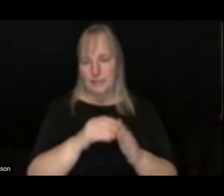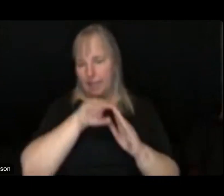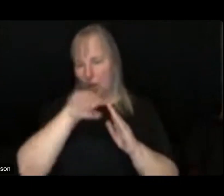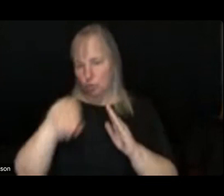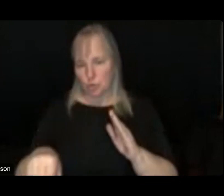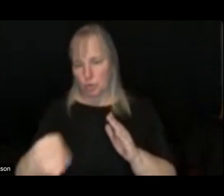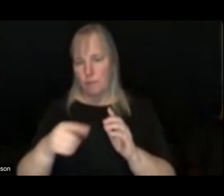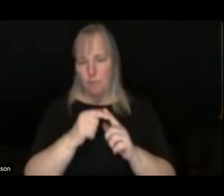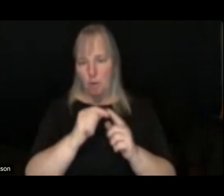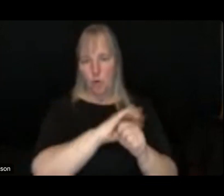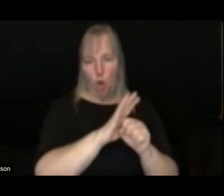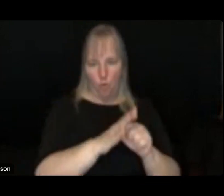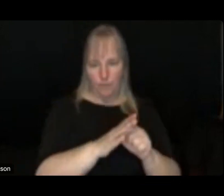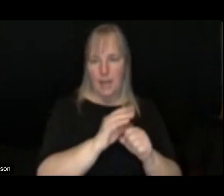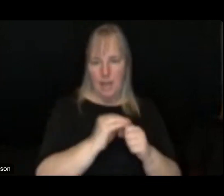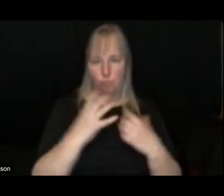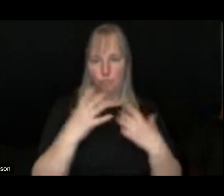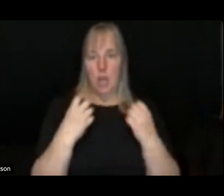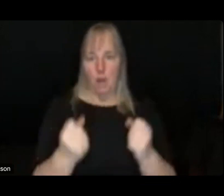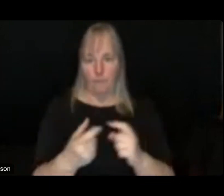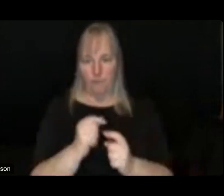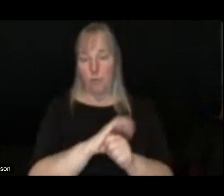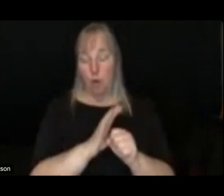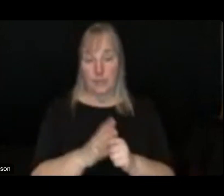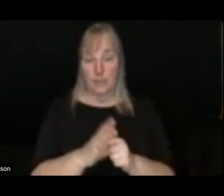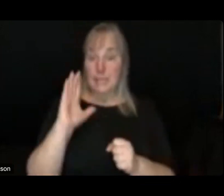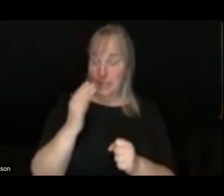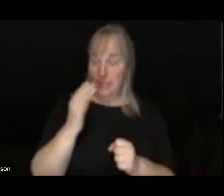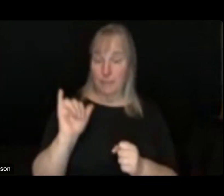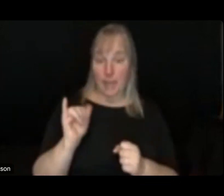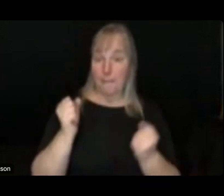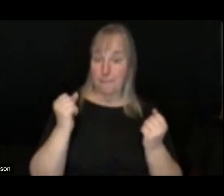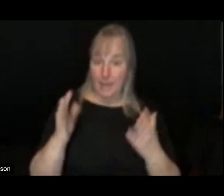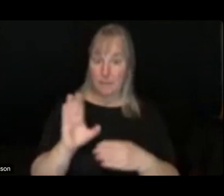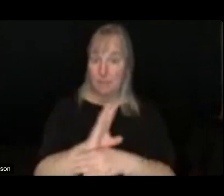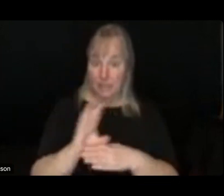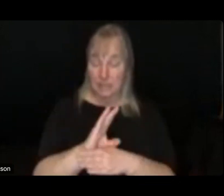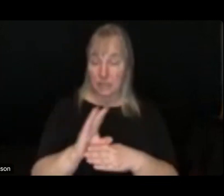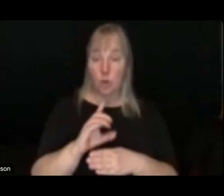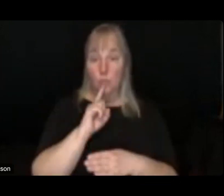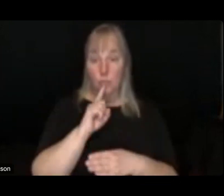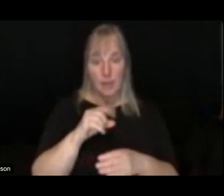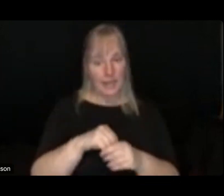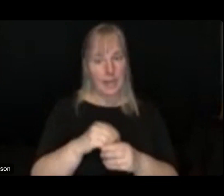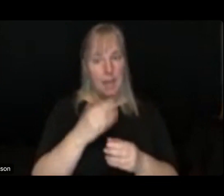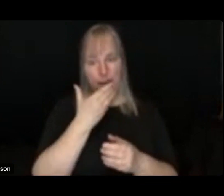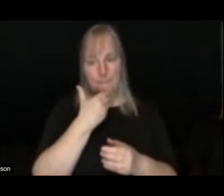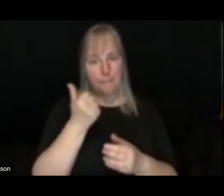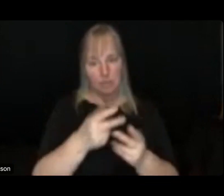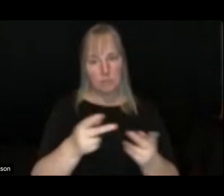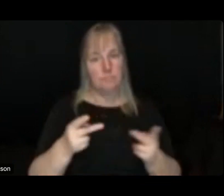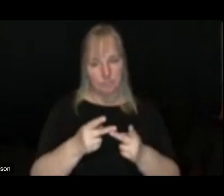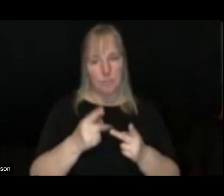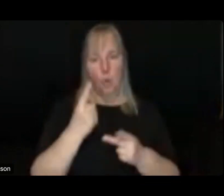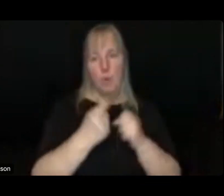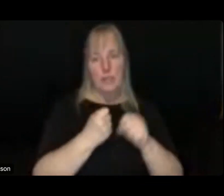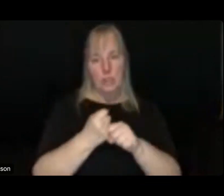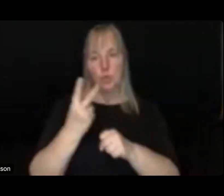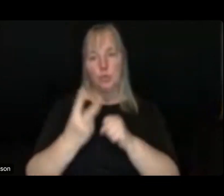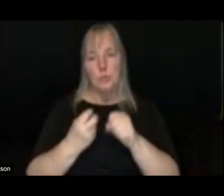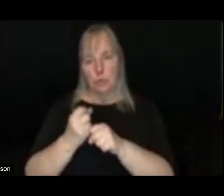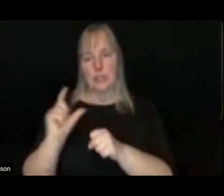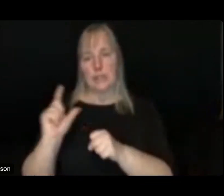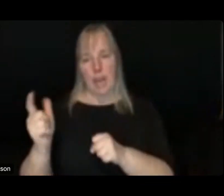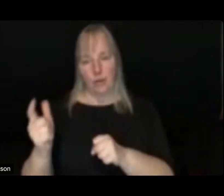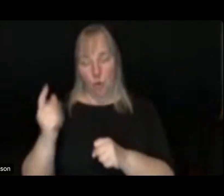COVID. It did seem like many businesses were in a much better spot a year or two later, and a lot of that is due